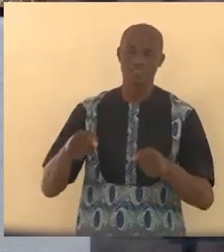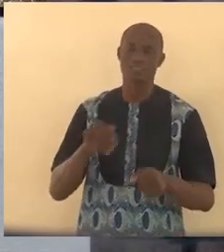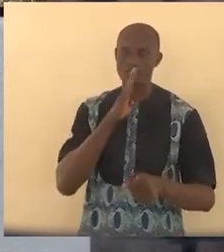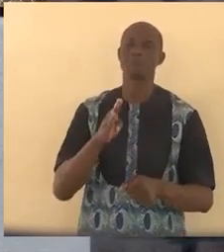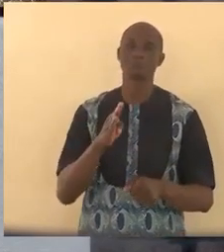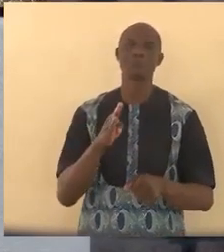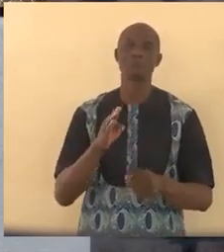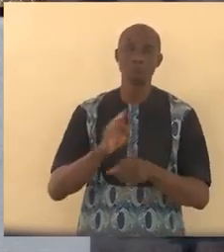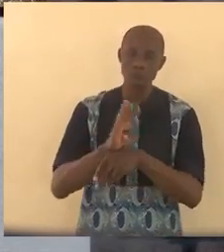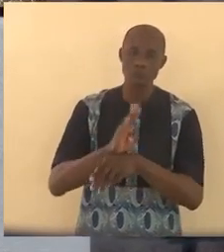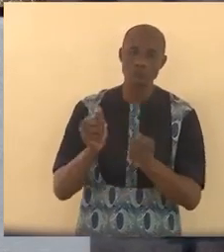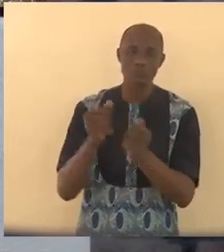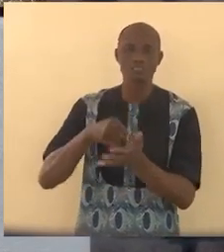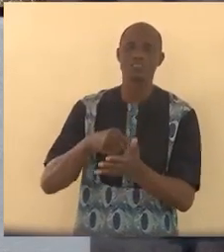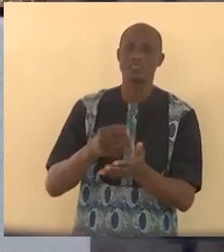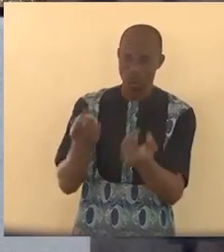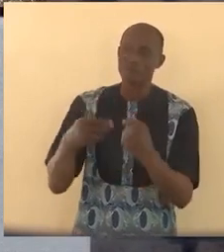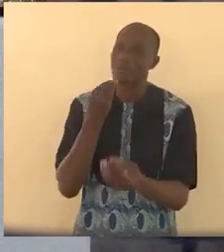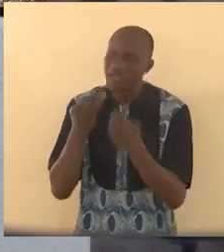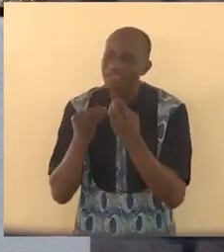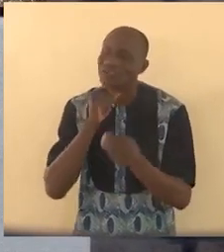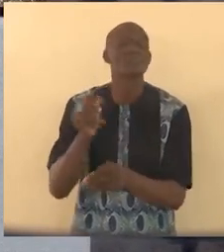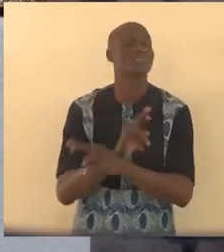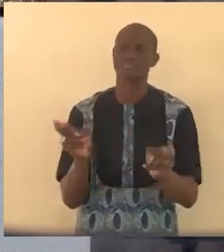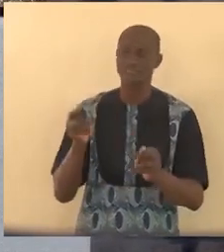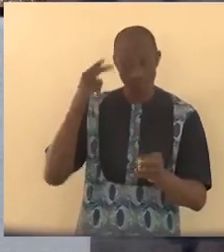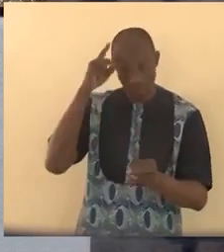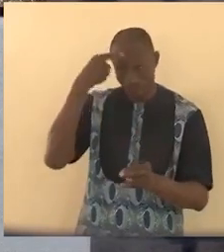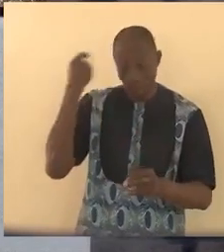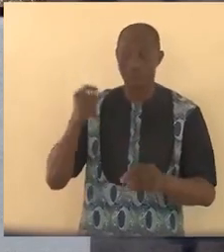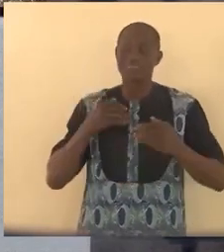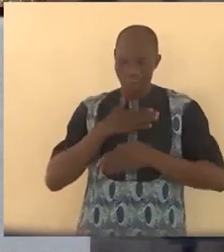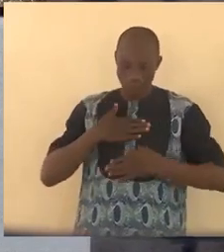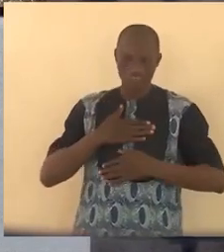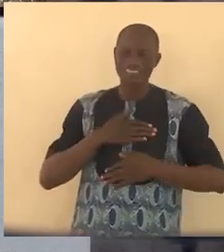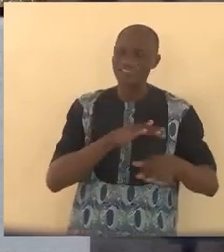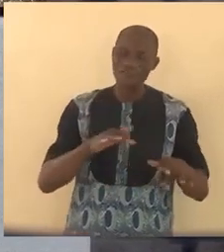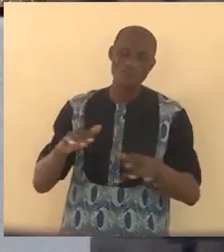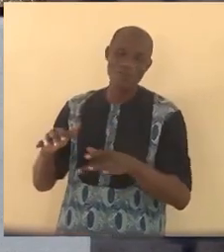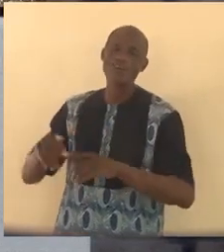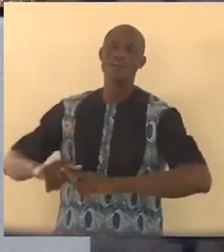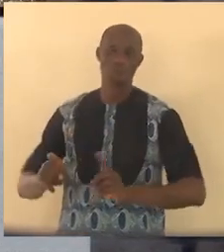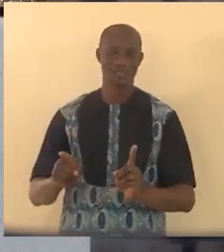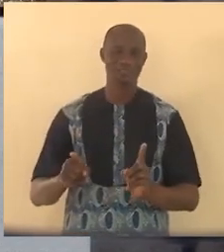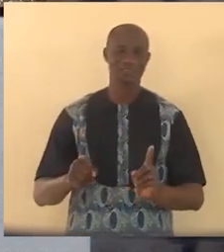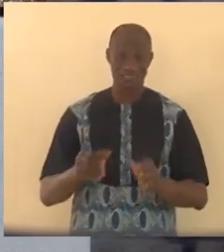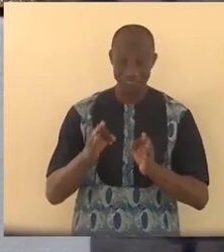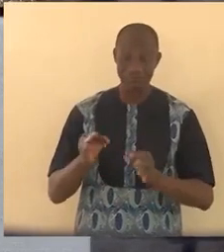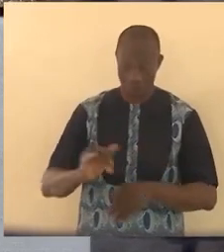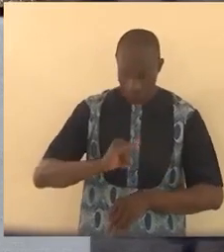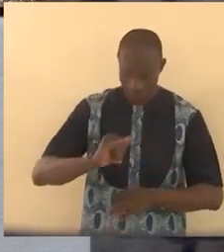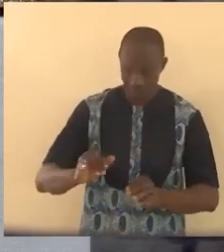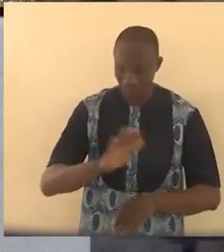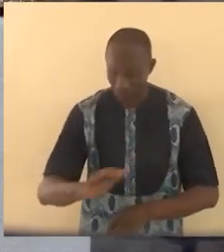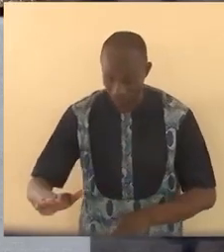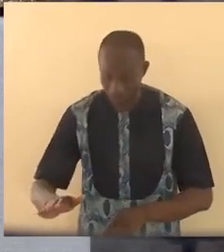can be preoccupied with it. Come and eat. The child may not be ready to eat because he's enjoying a flow. But take that same child